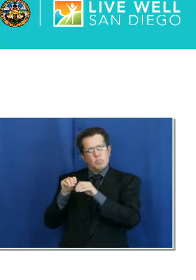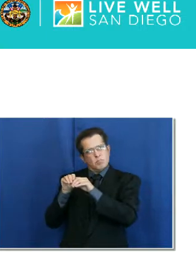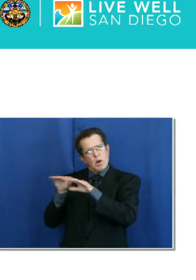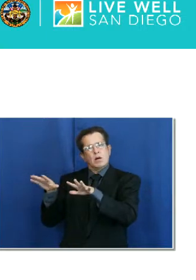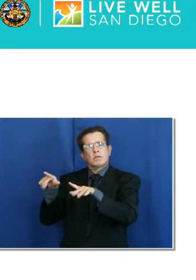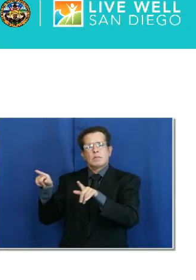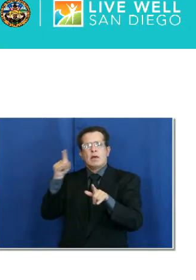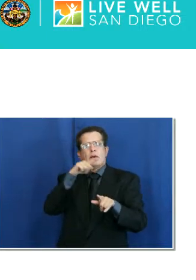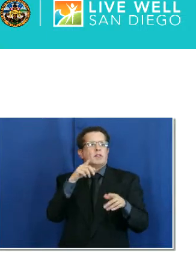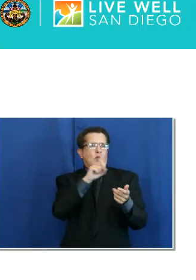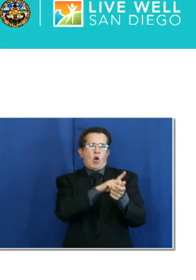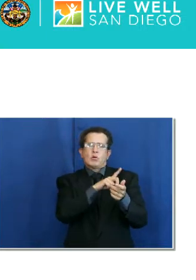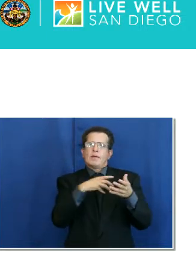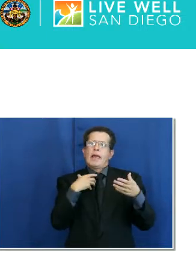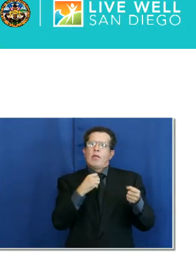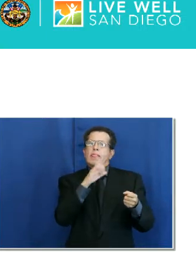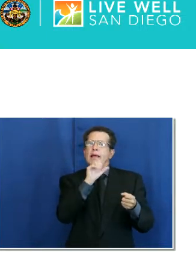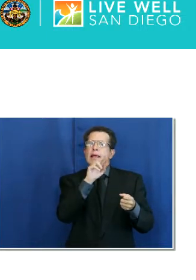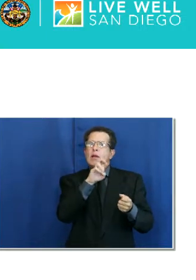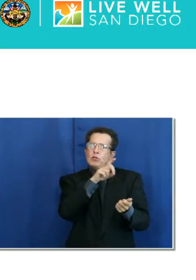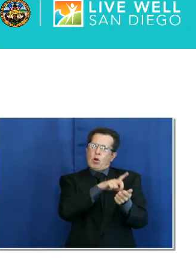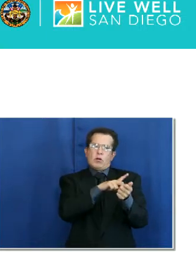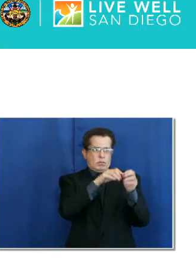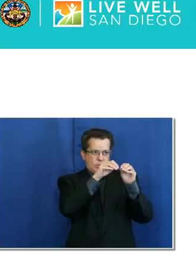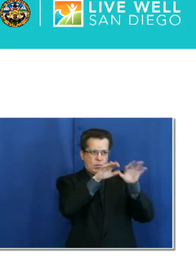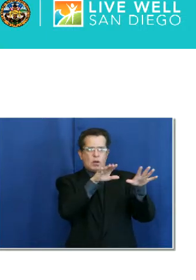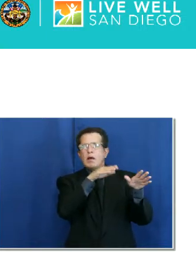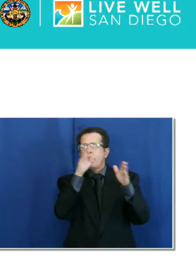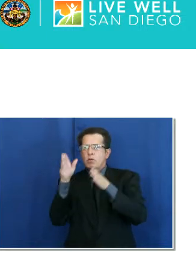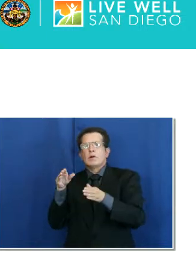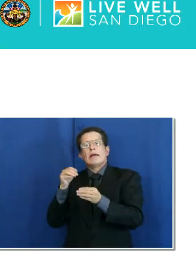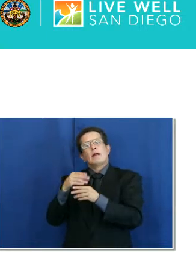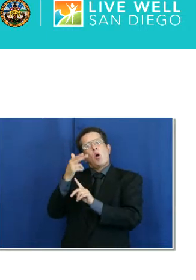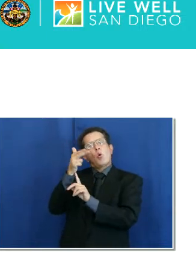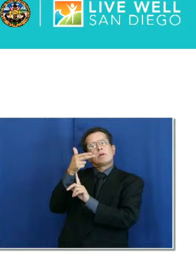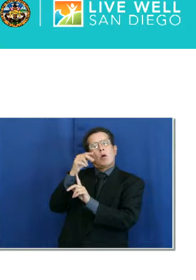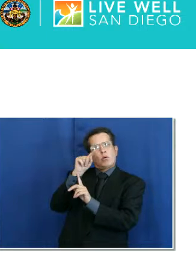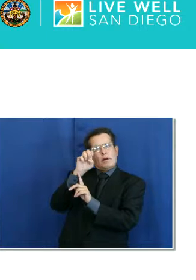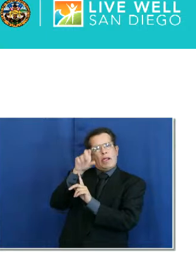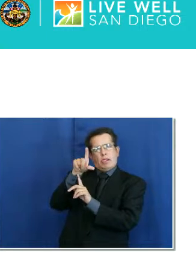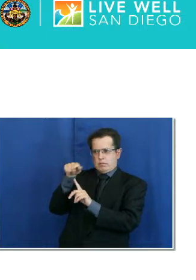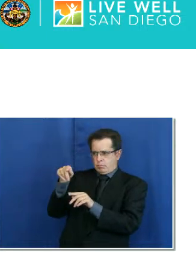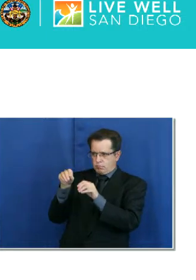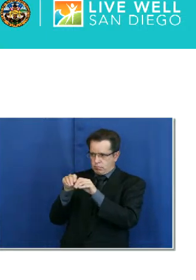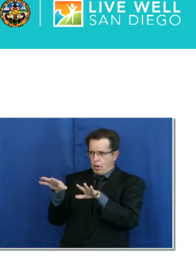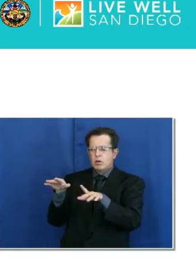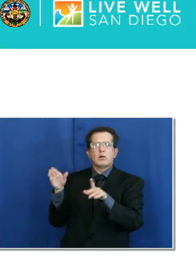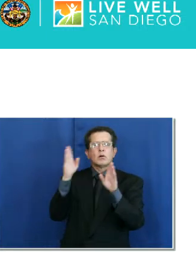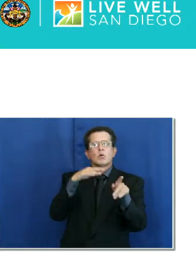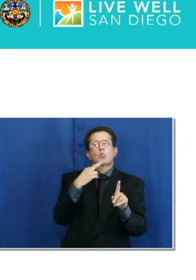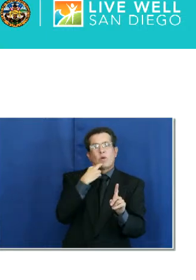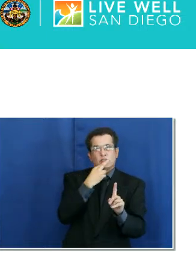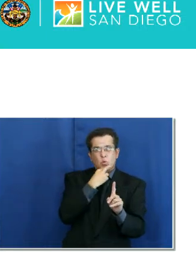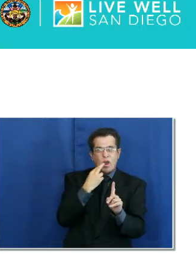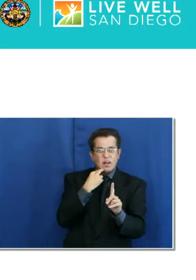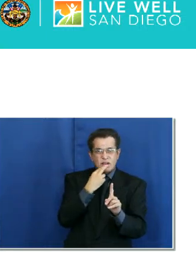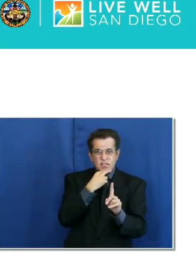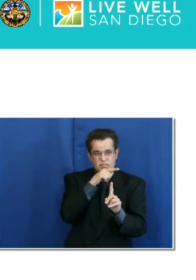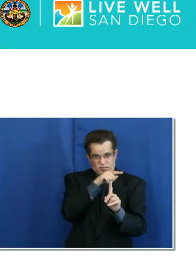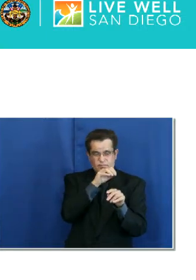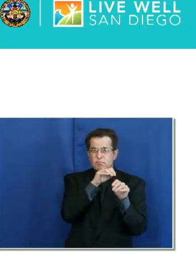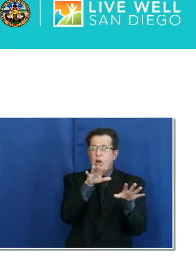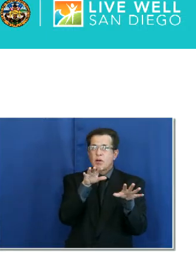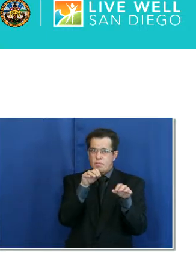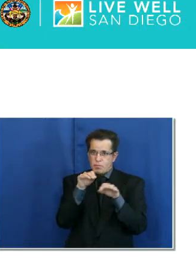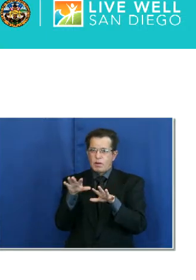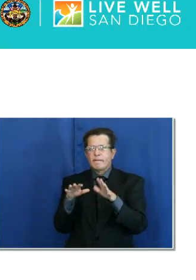1 in a healthcare setting, 1 in a hotel, resort or spa, 2 in restaurants only, and 5 in